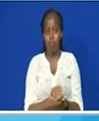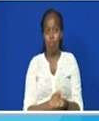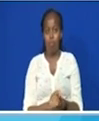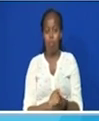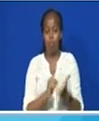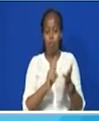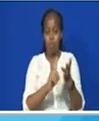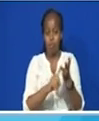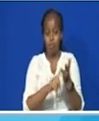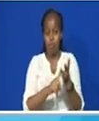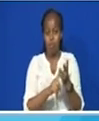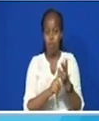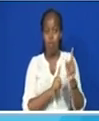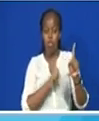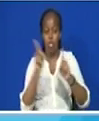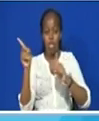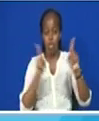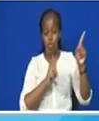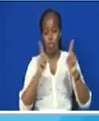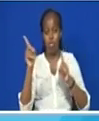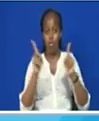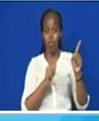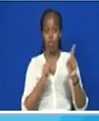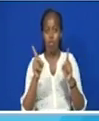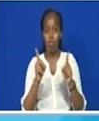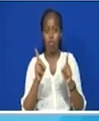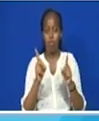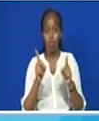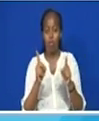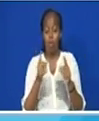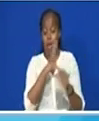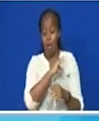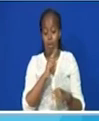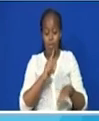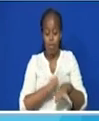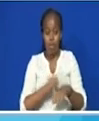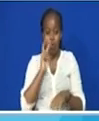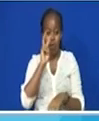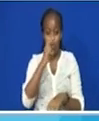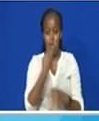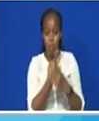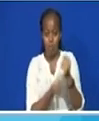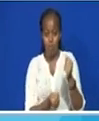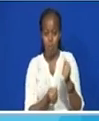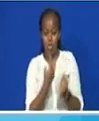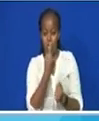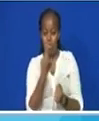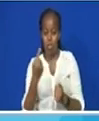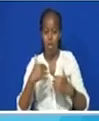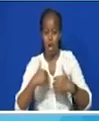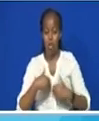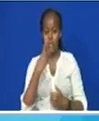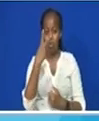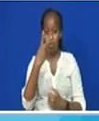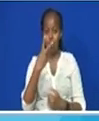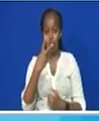The second one is transportation. And when you look at those parts or subheadings, each of them carries